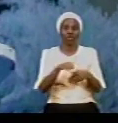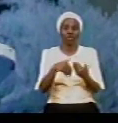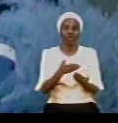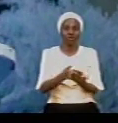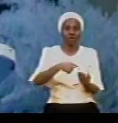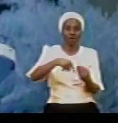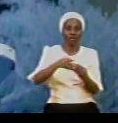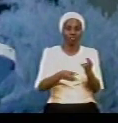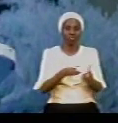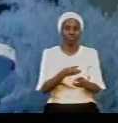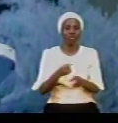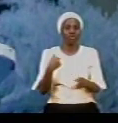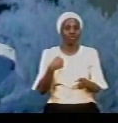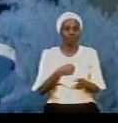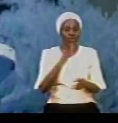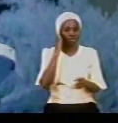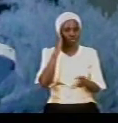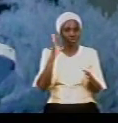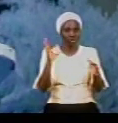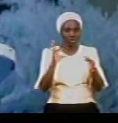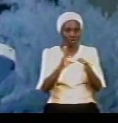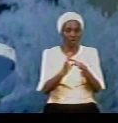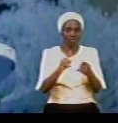We start by